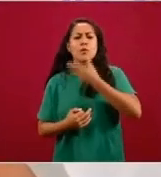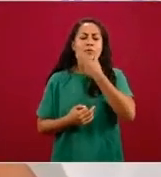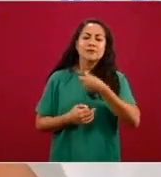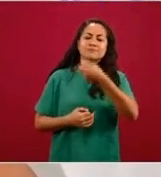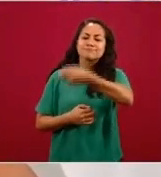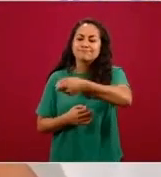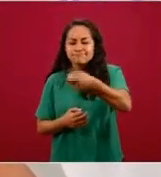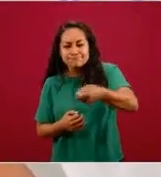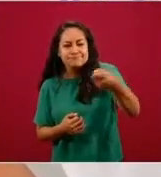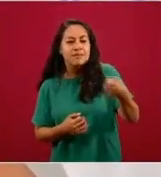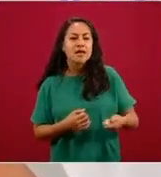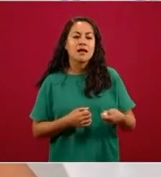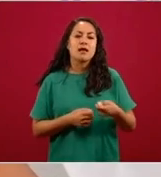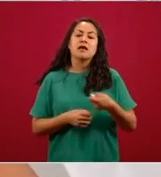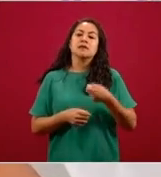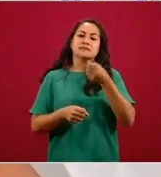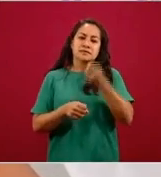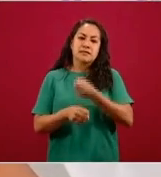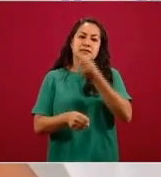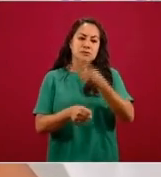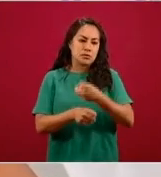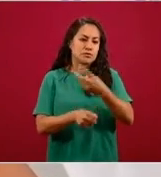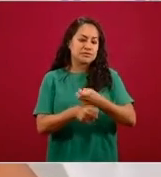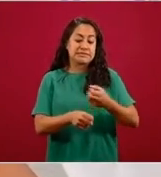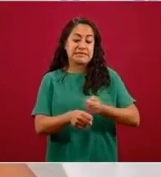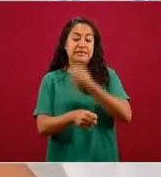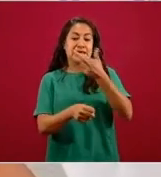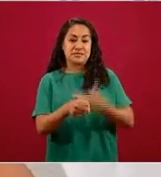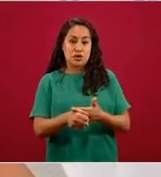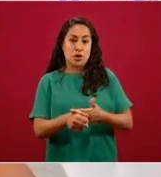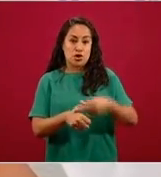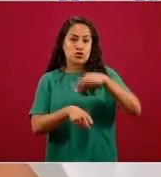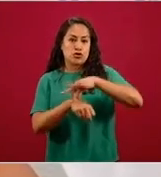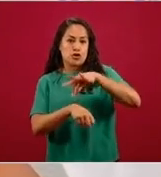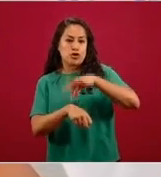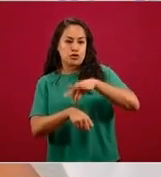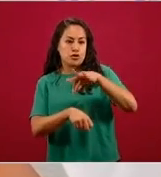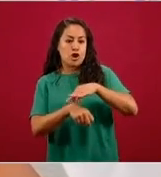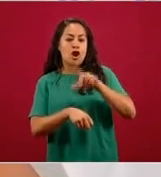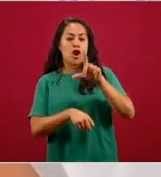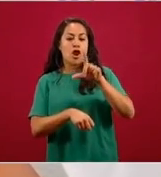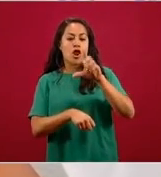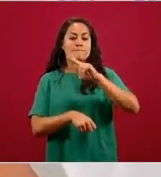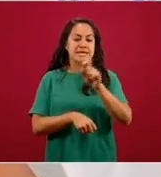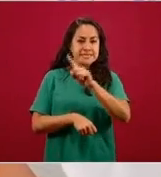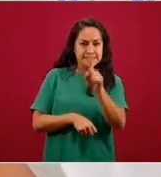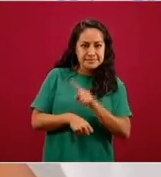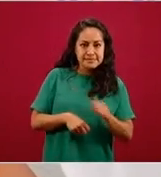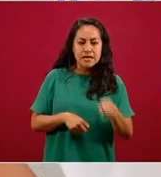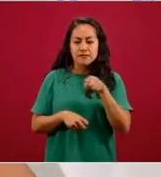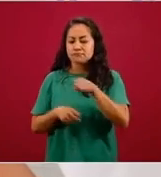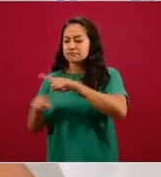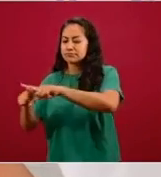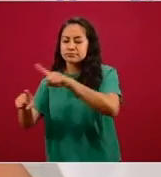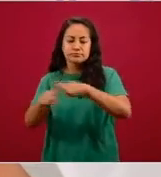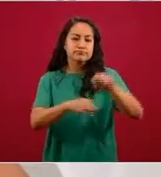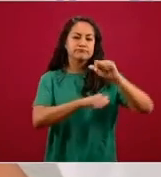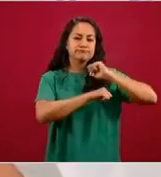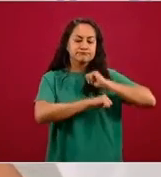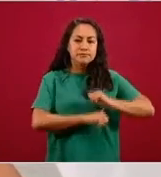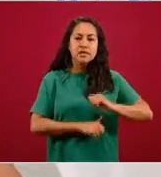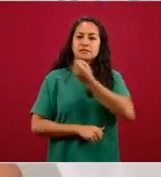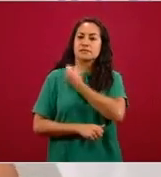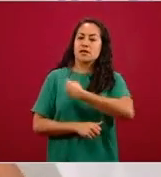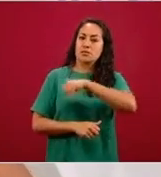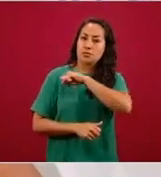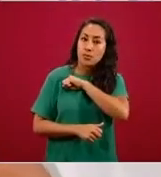Deputy Secretary Dr. Lopez Gatell and all of the other public officers and